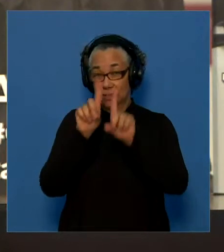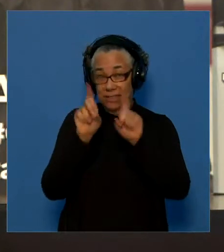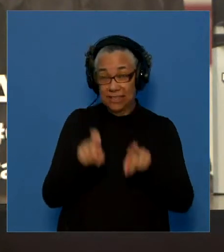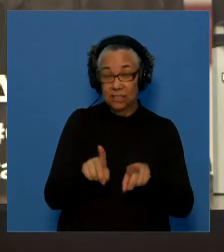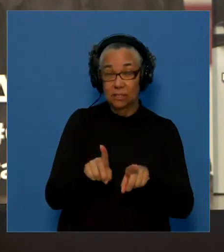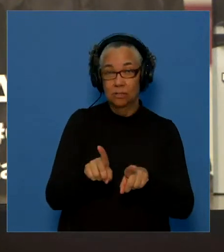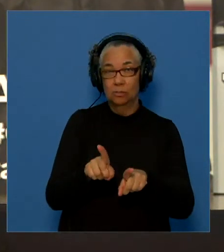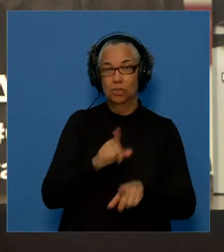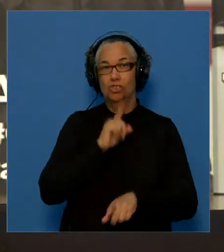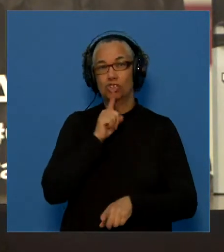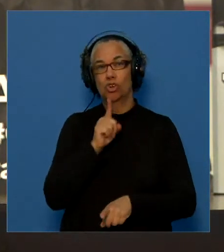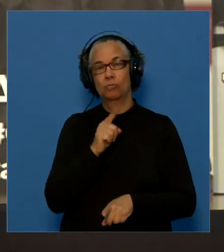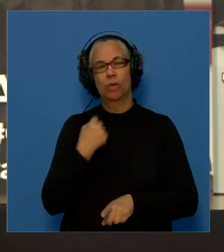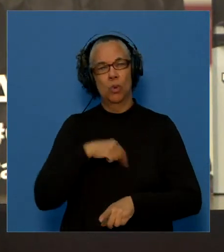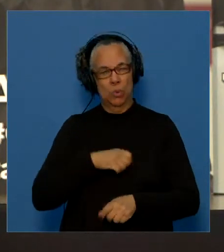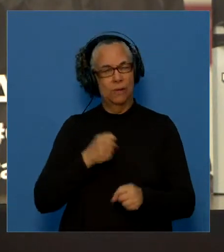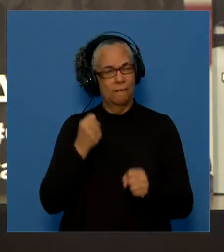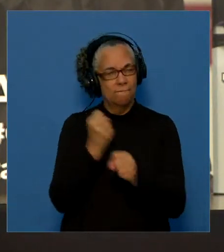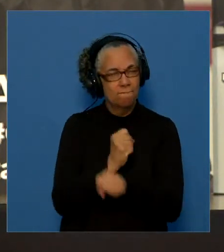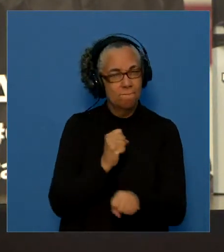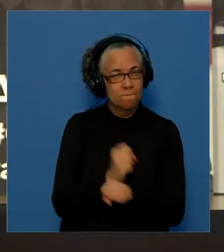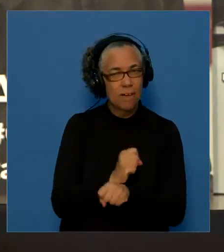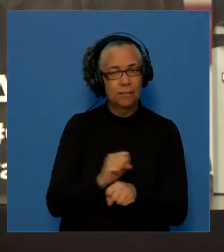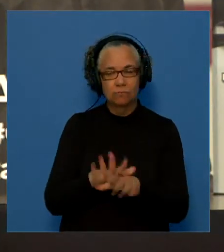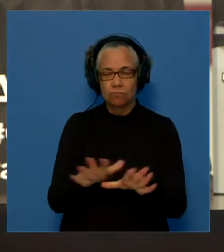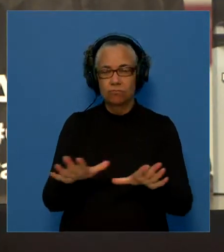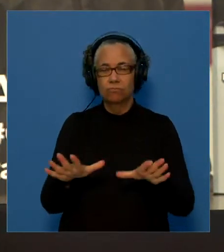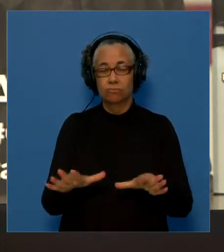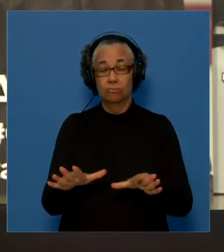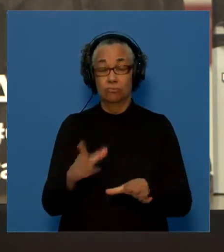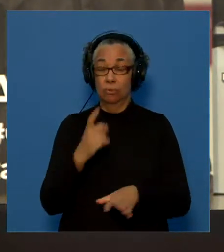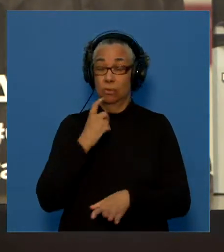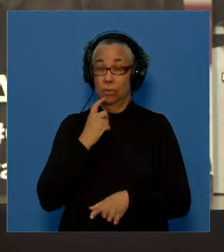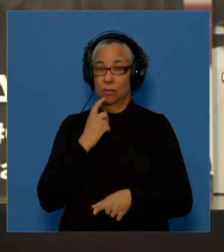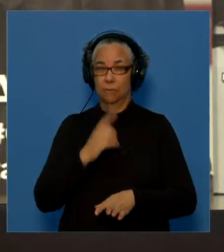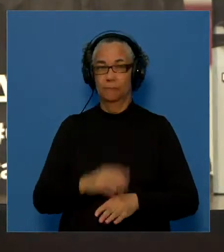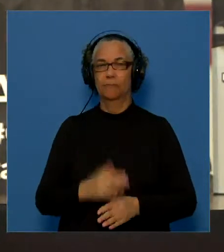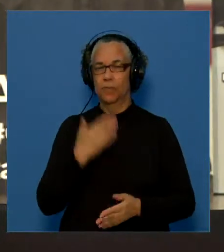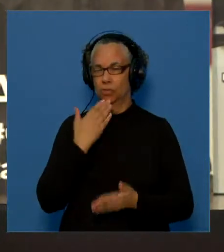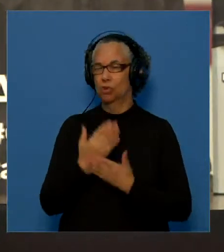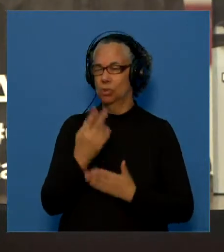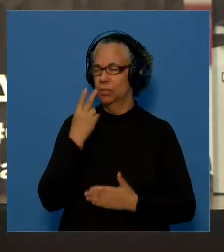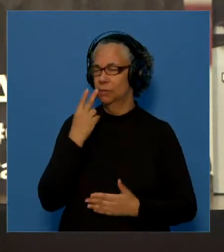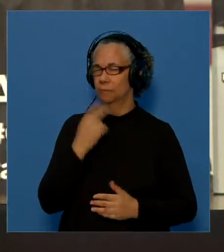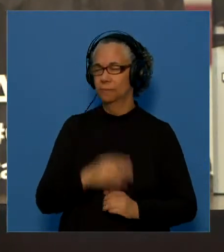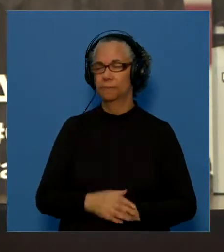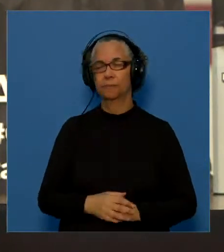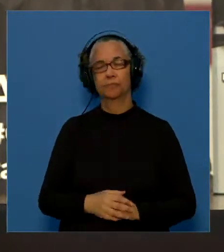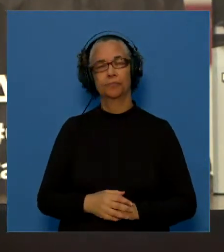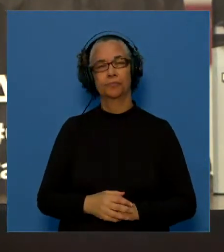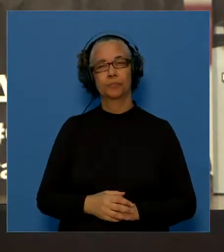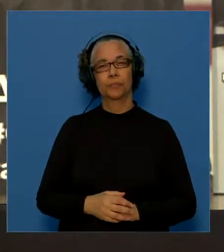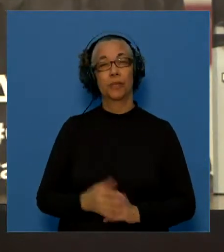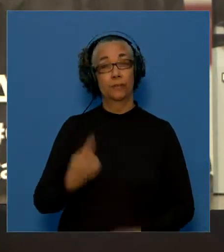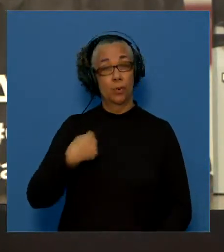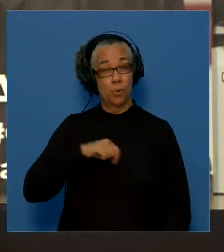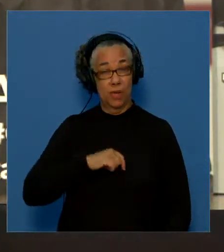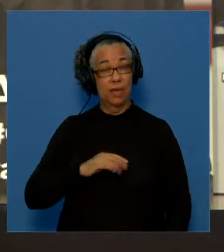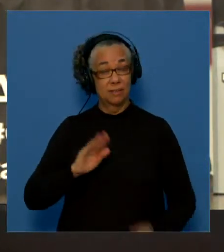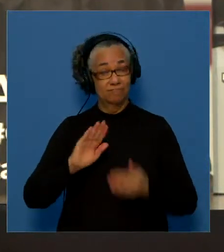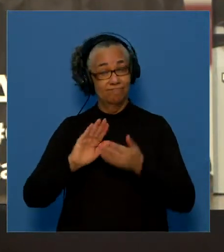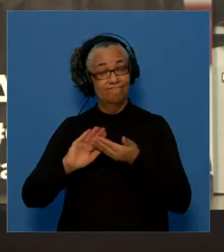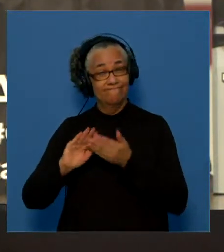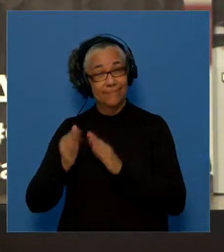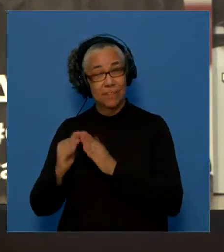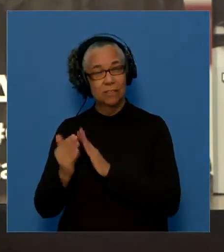we tackle this current outbreak, is certainly good to see. I know that if we as a country continue to do what is required,